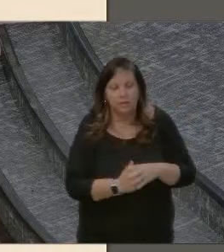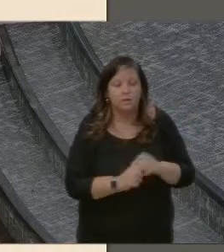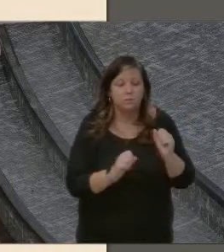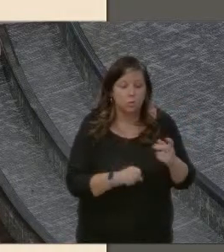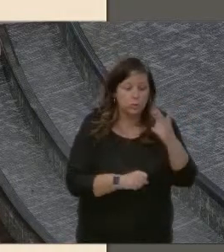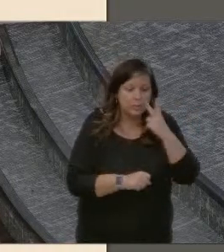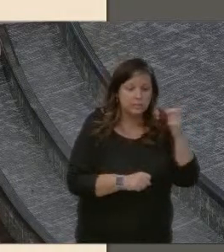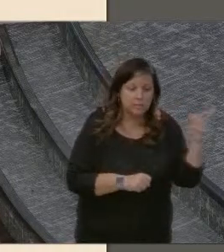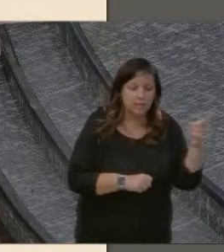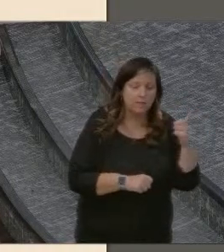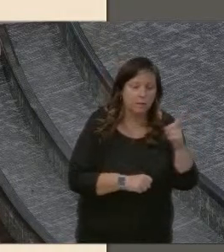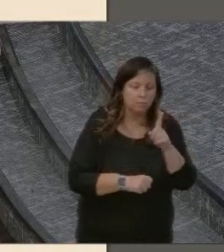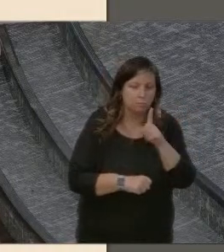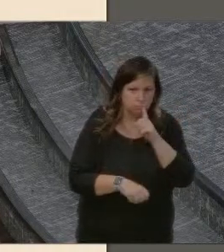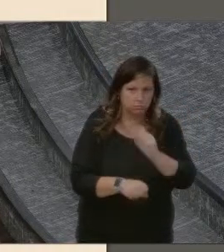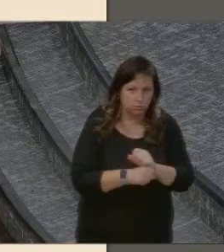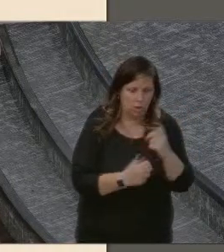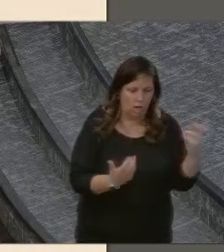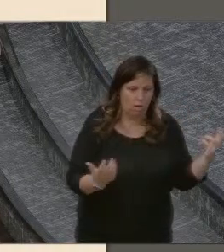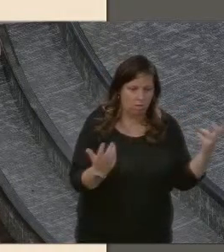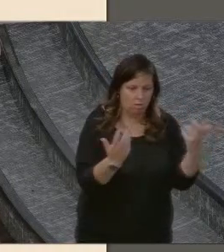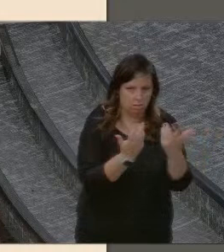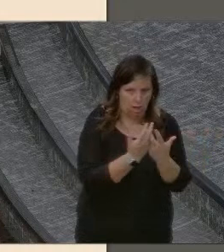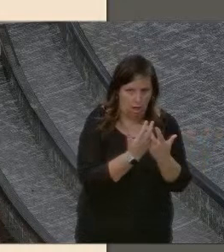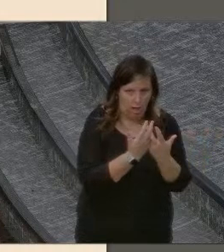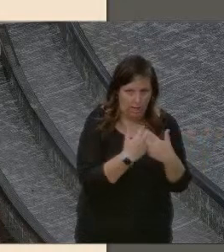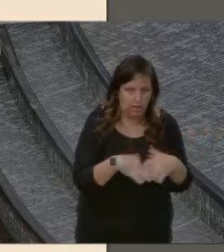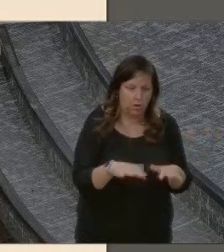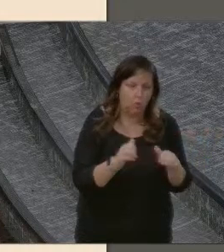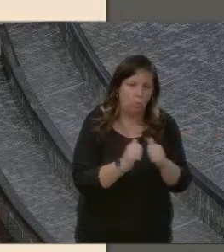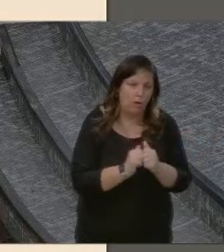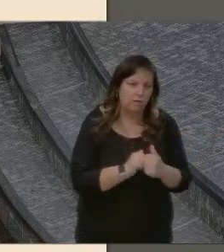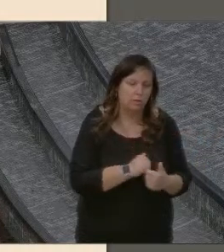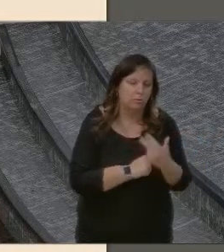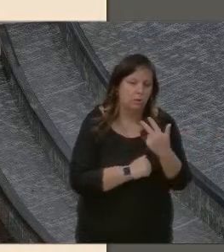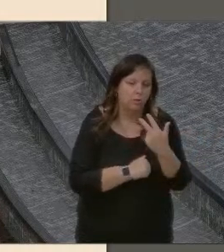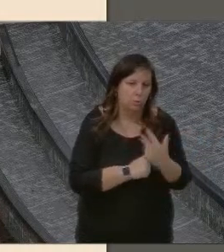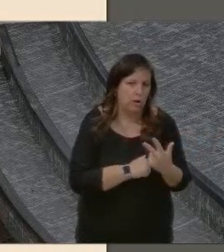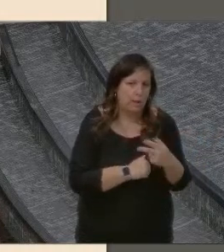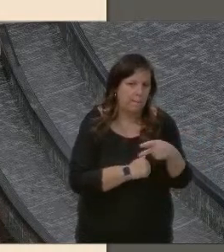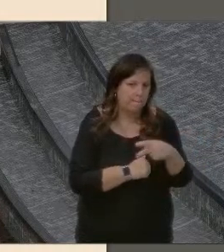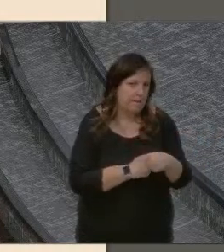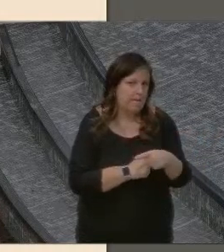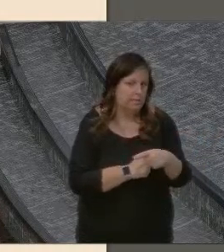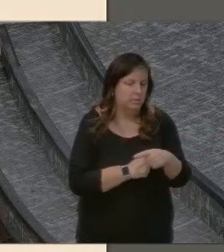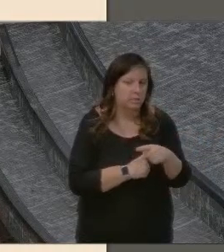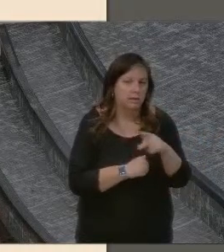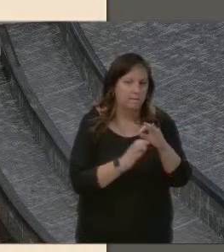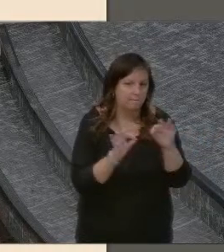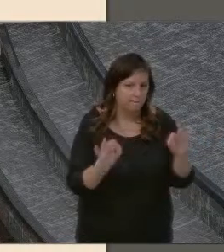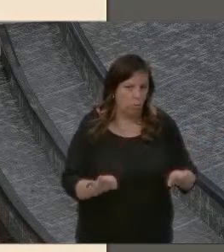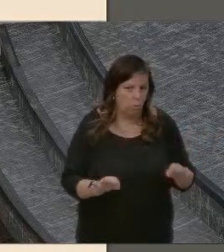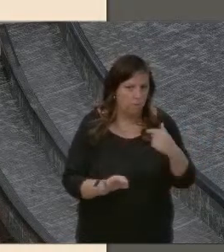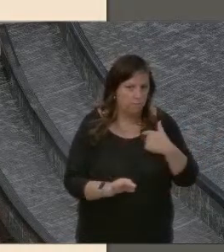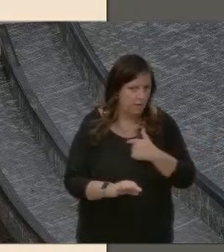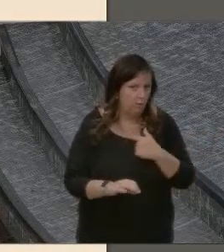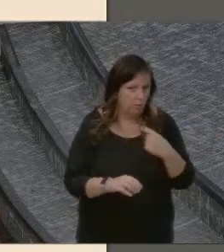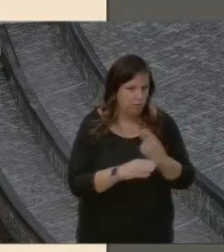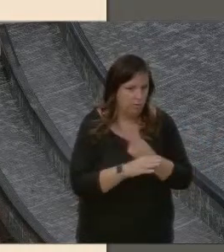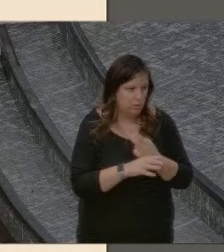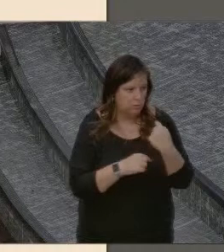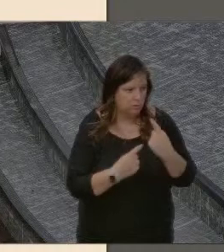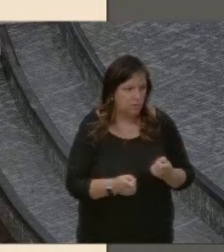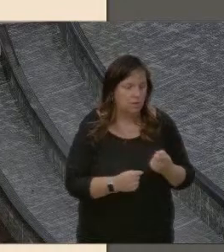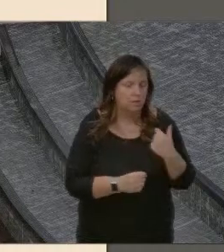much aligned with the 3 Ps school discipline reform strategic framework that we've been working with. So we